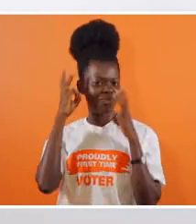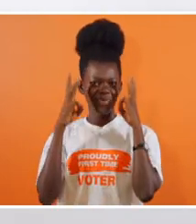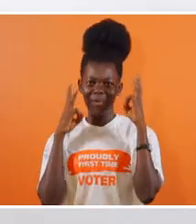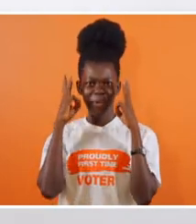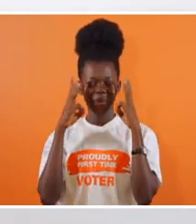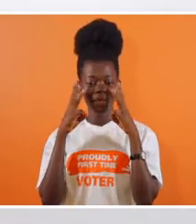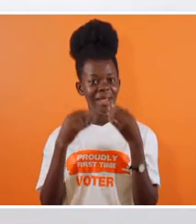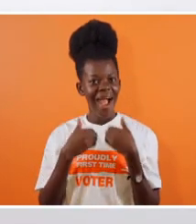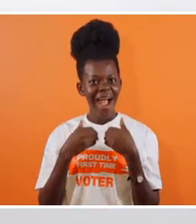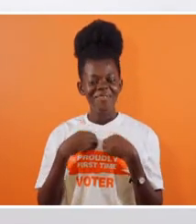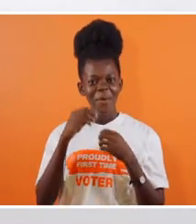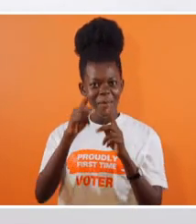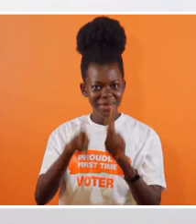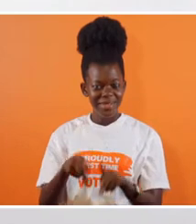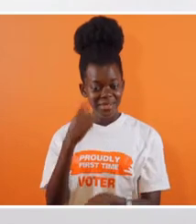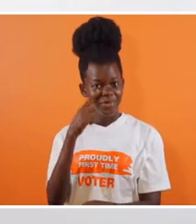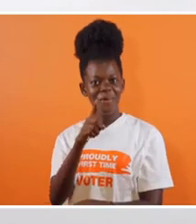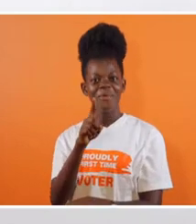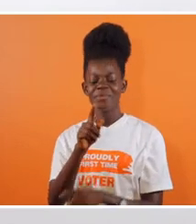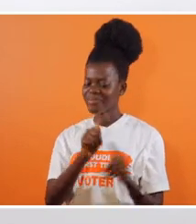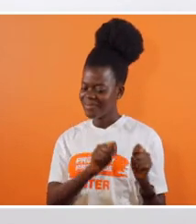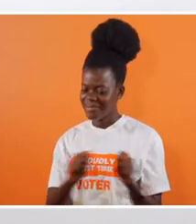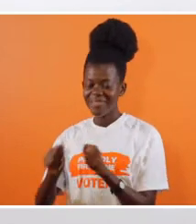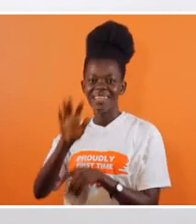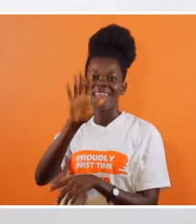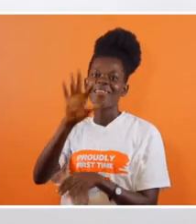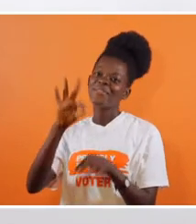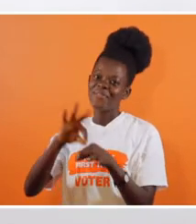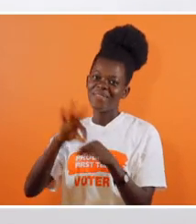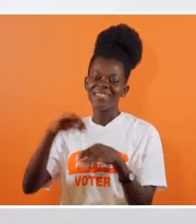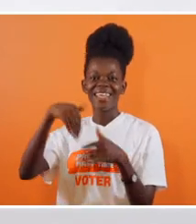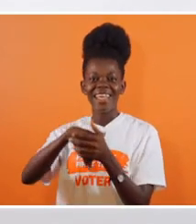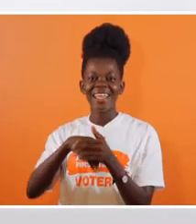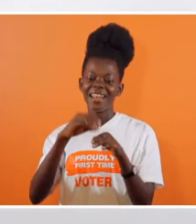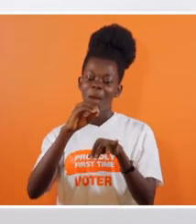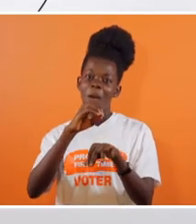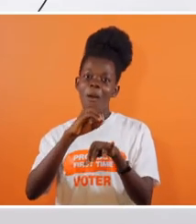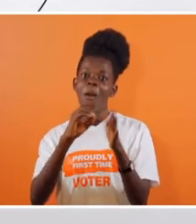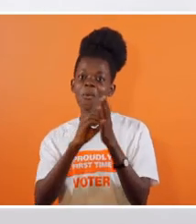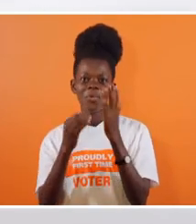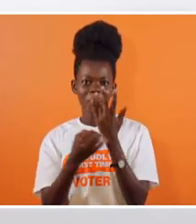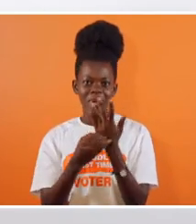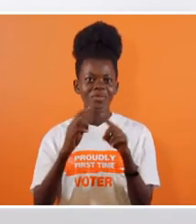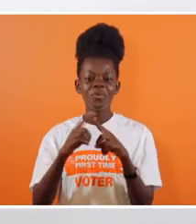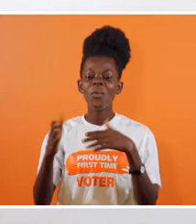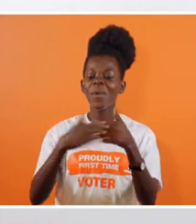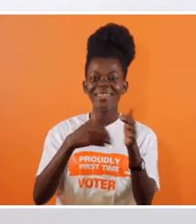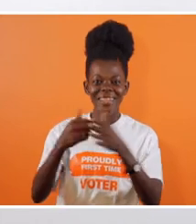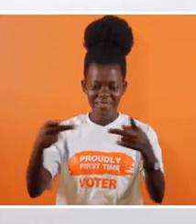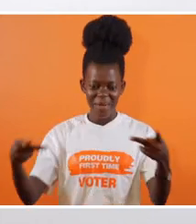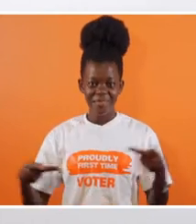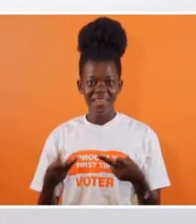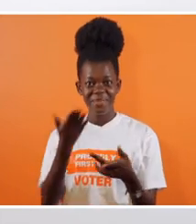headache. There is an opportunity for you to transfer your vote in October to anywhere you'll be in